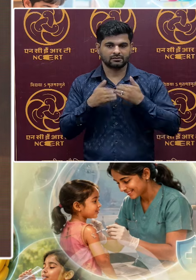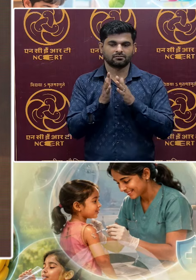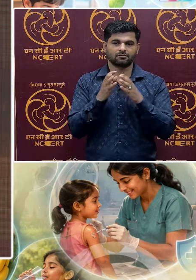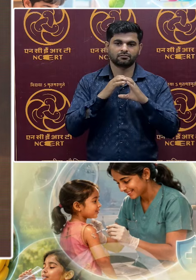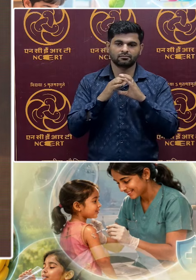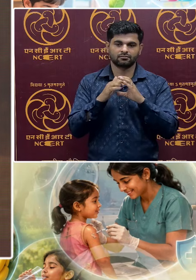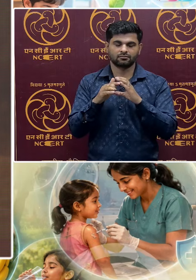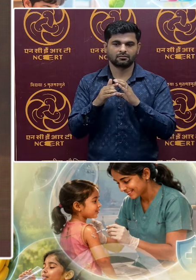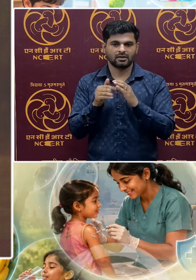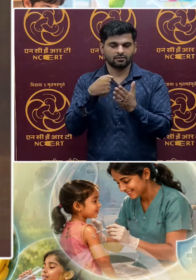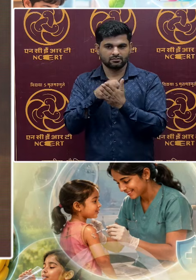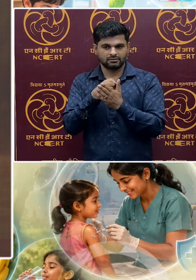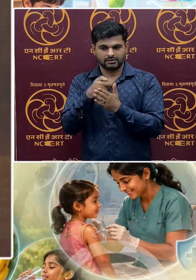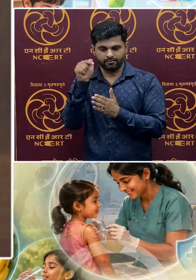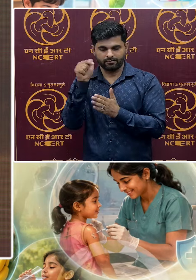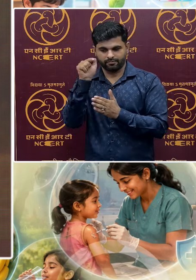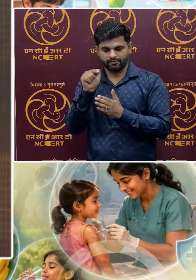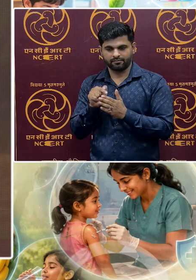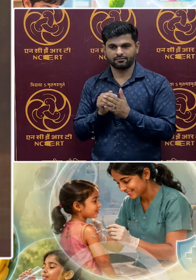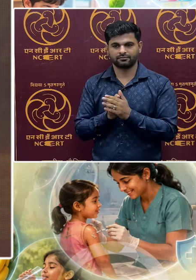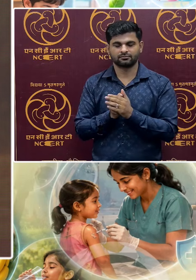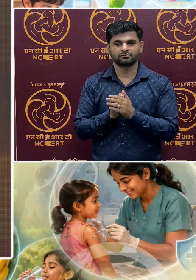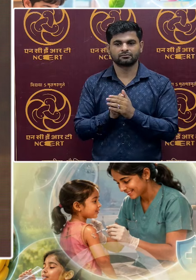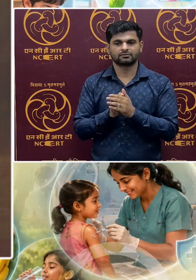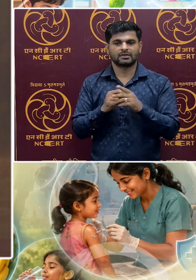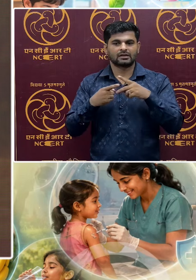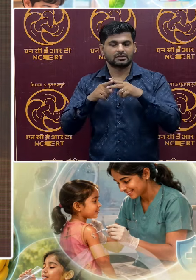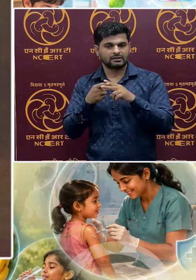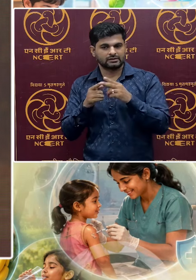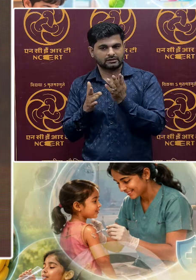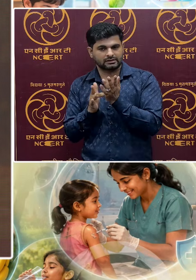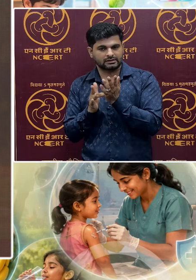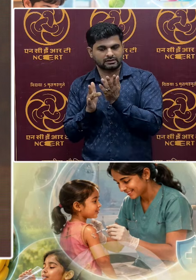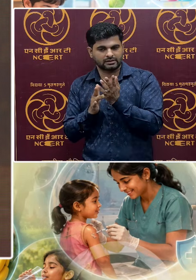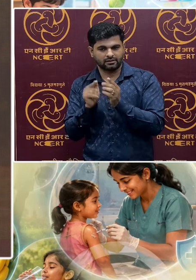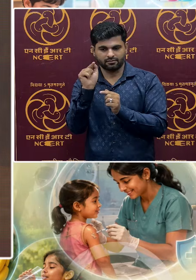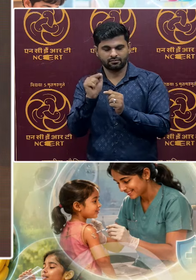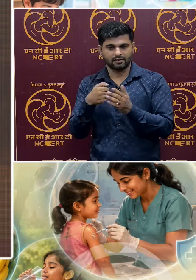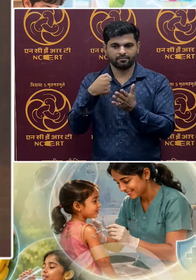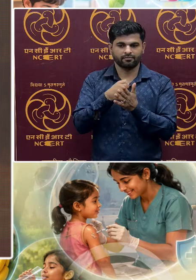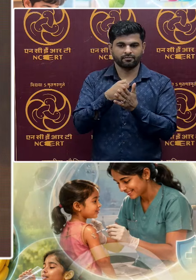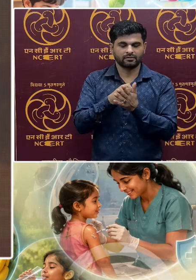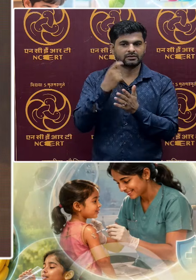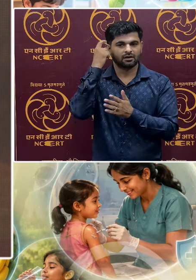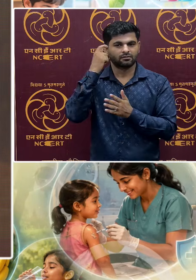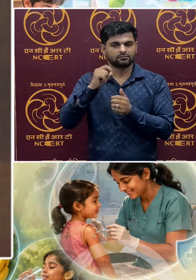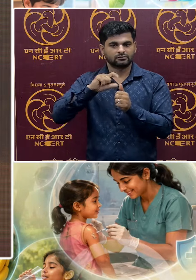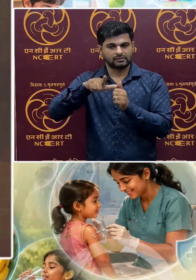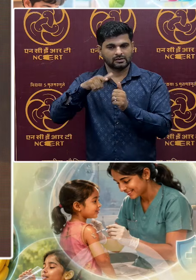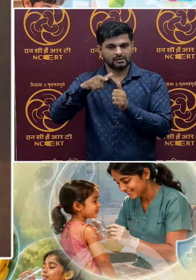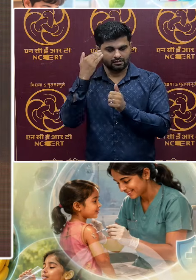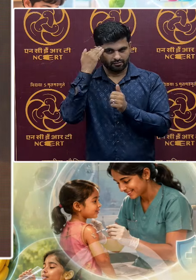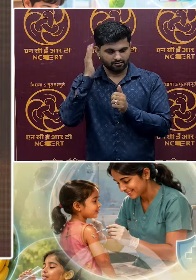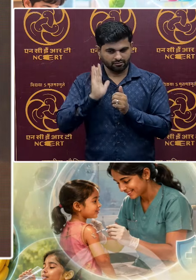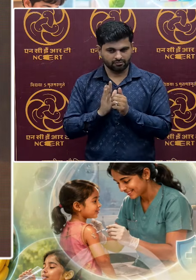was a very basic conversation. There was no technical points in it, but basic things that I think we already know,